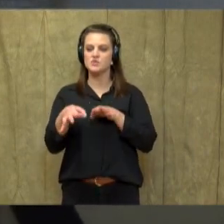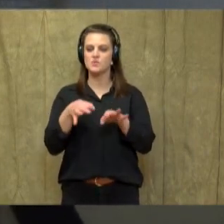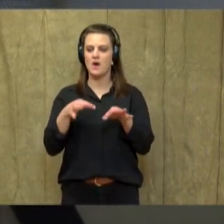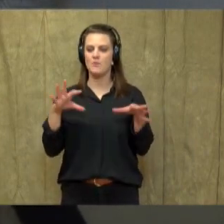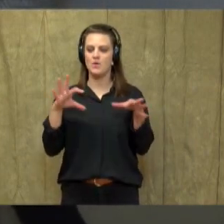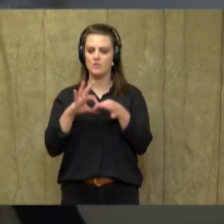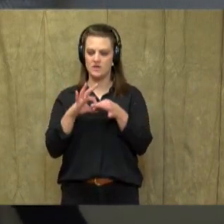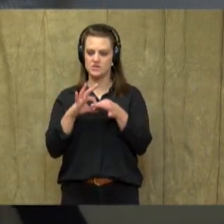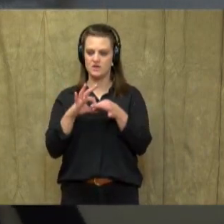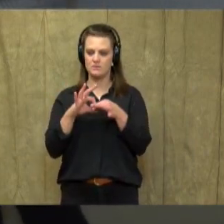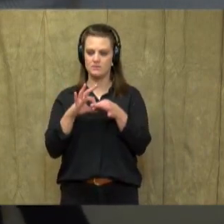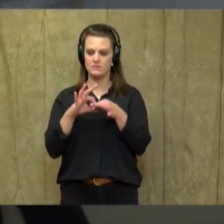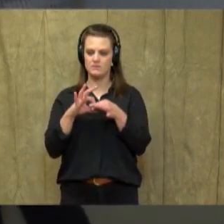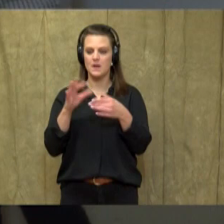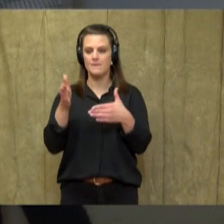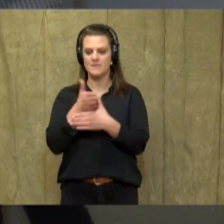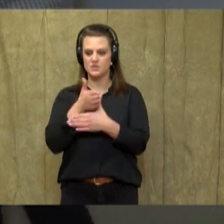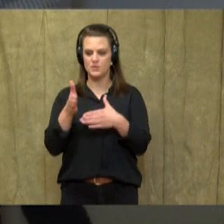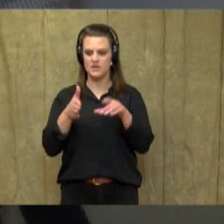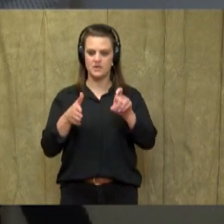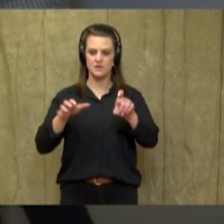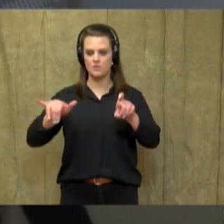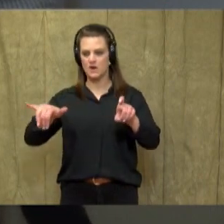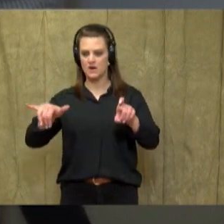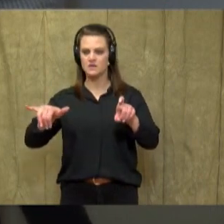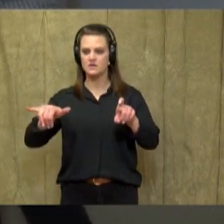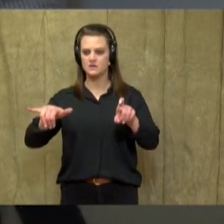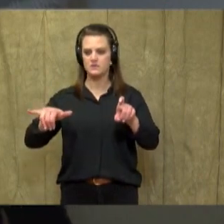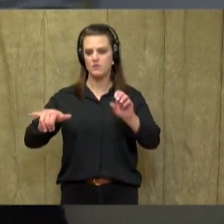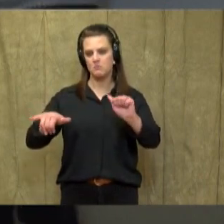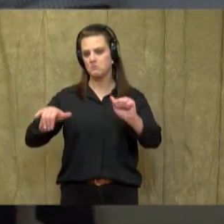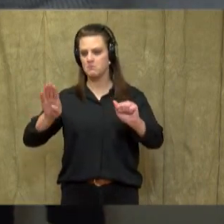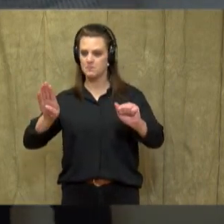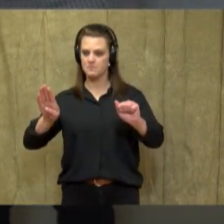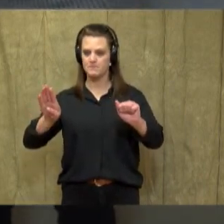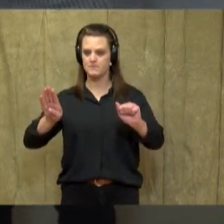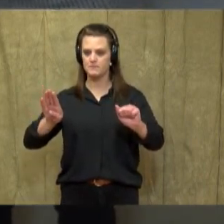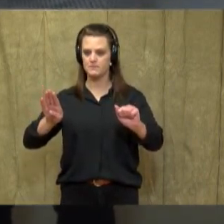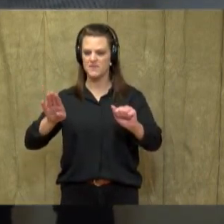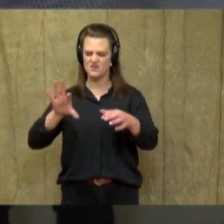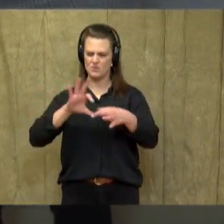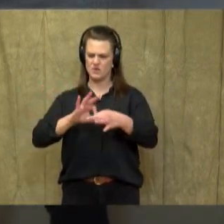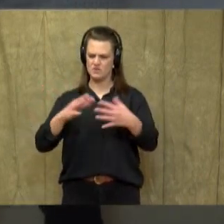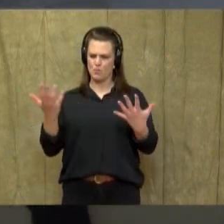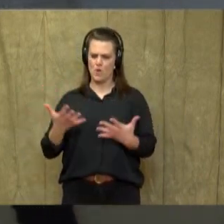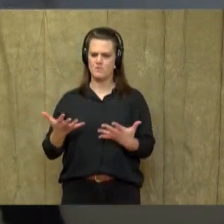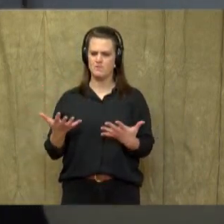relationship between the coordinates of the ordered pairs. What's our relationship?